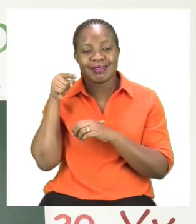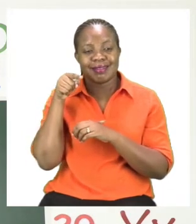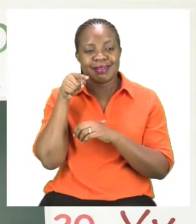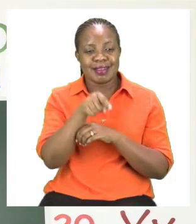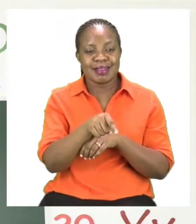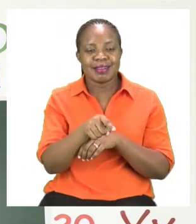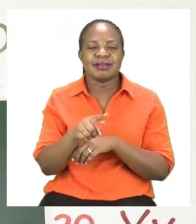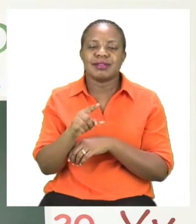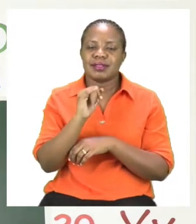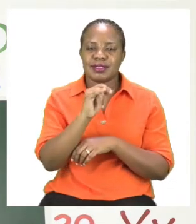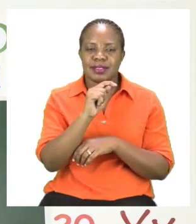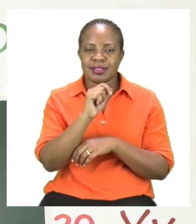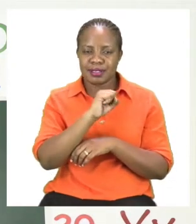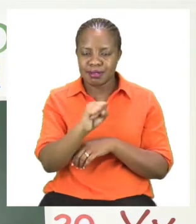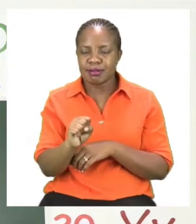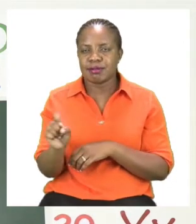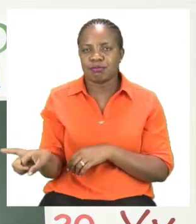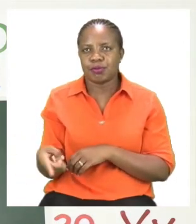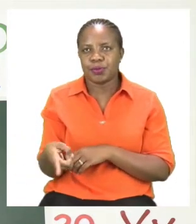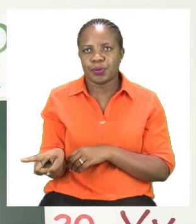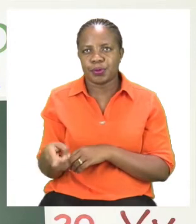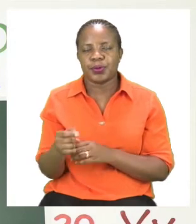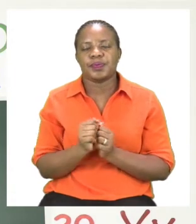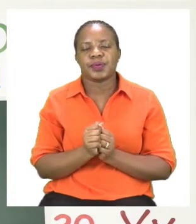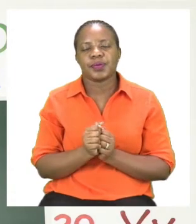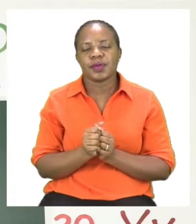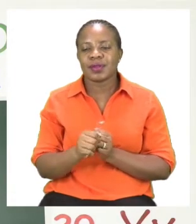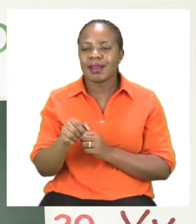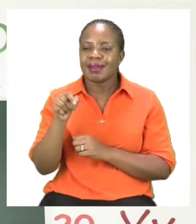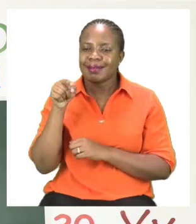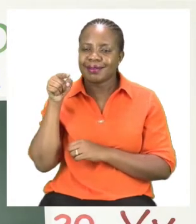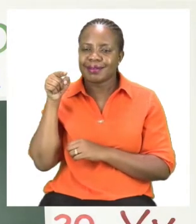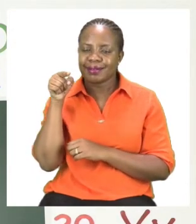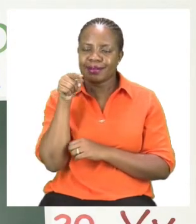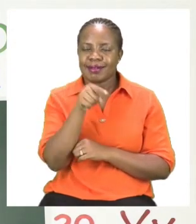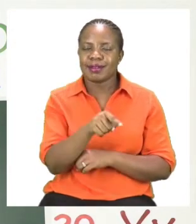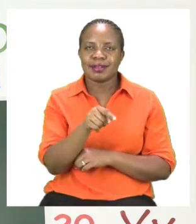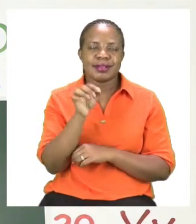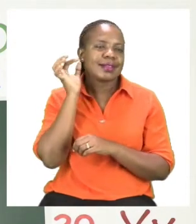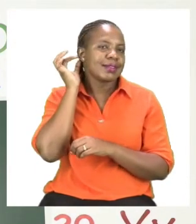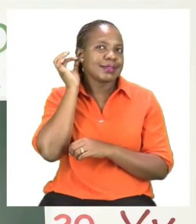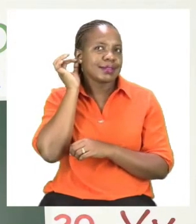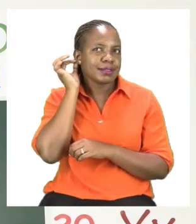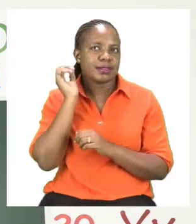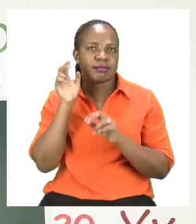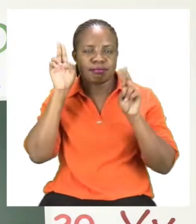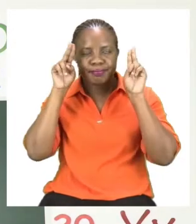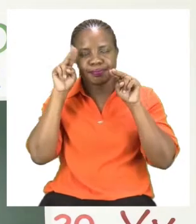say they. But if we want to show that something belongs to them, we